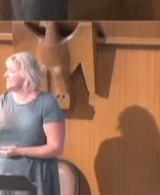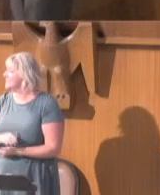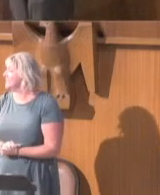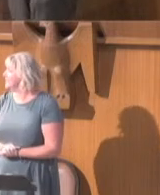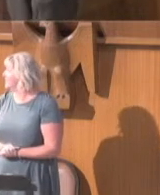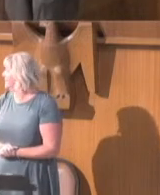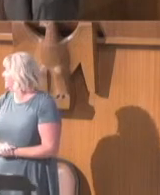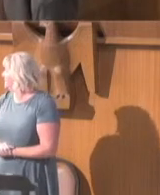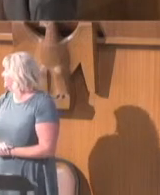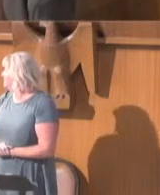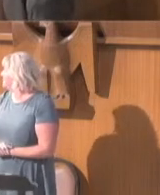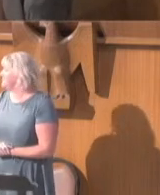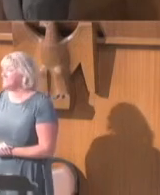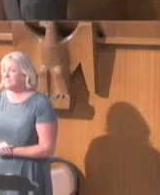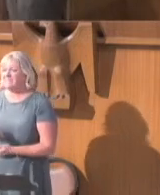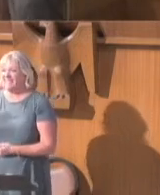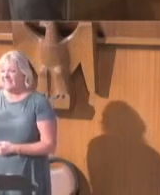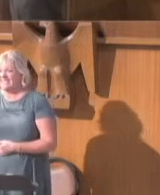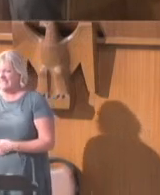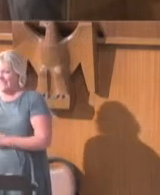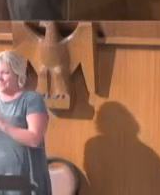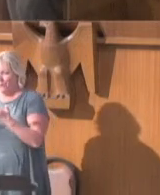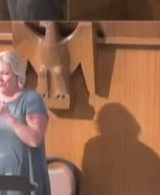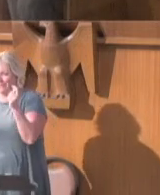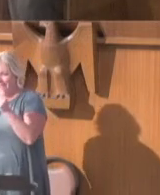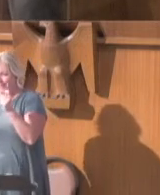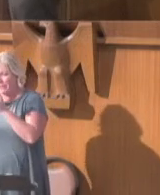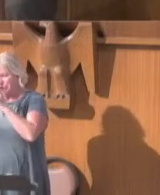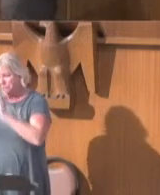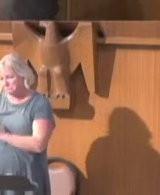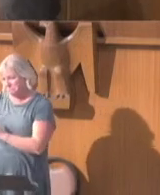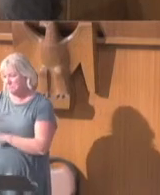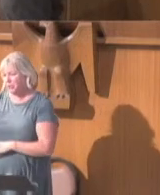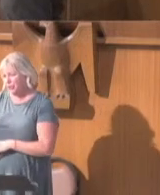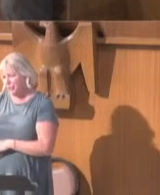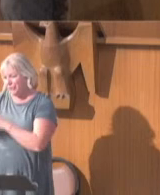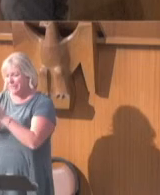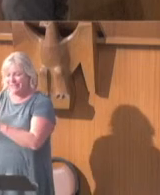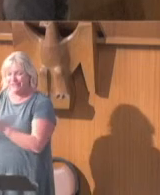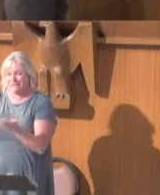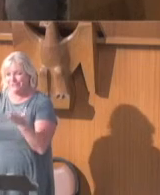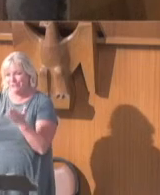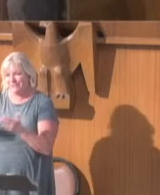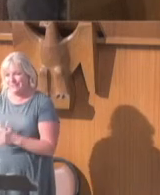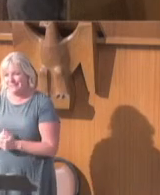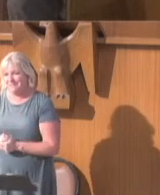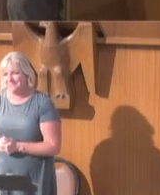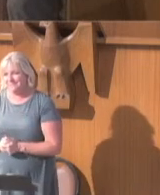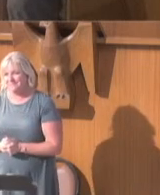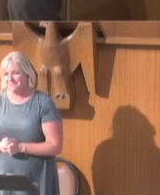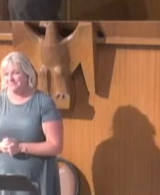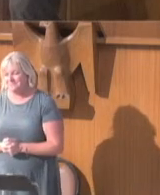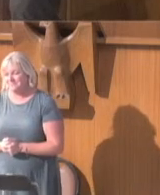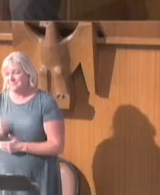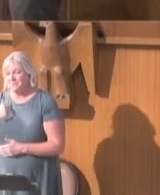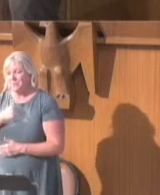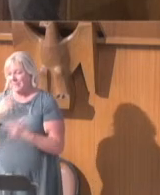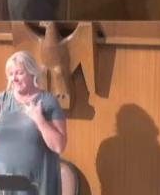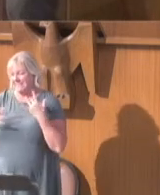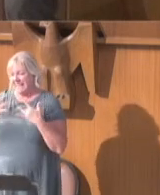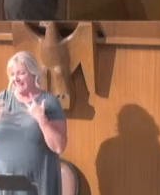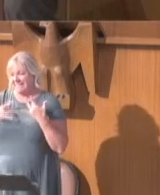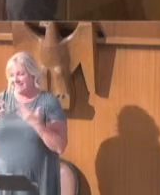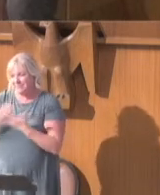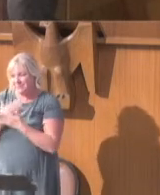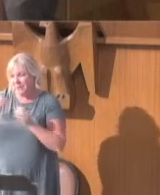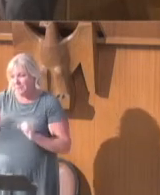And that will be the second part of the celebration of your 30 years of service to this church. So we're very excited about this